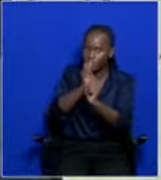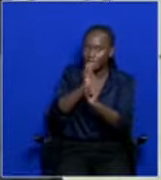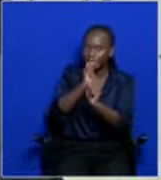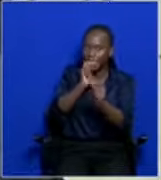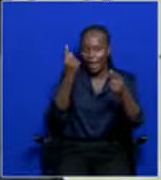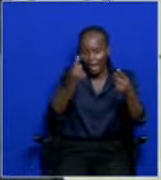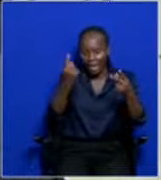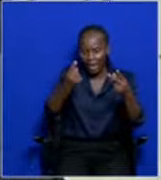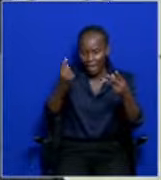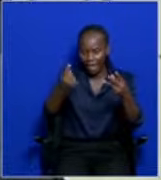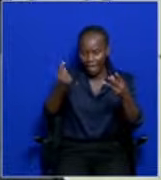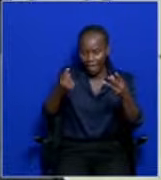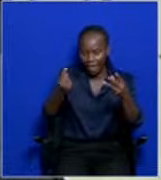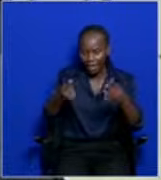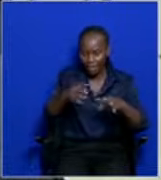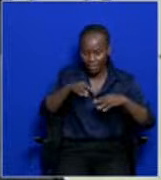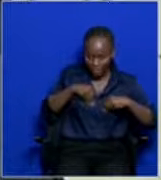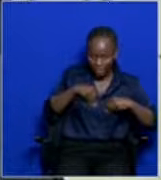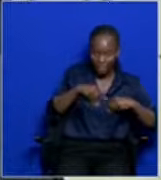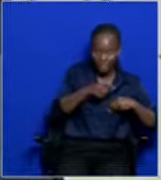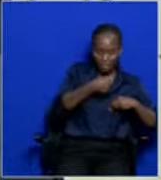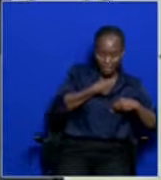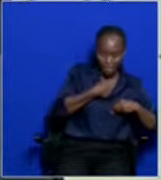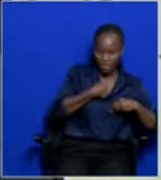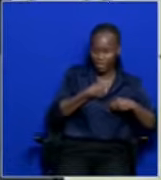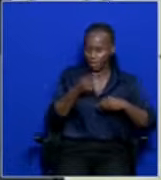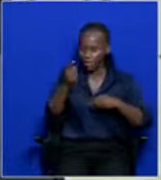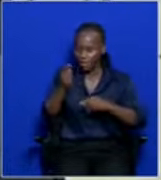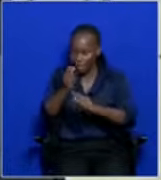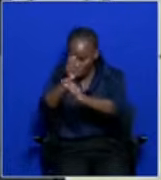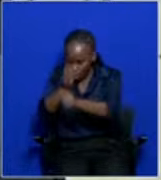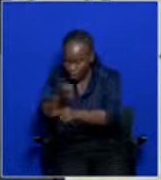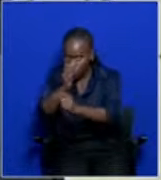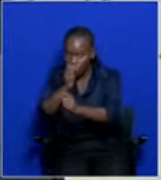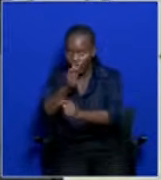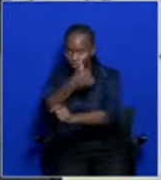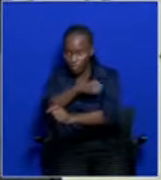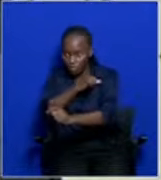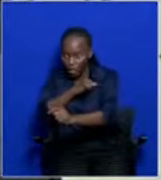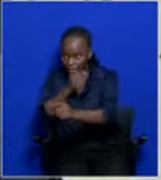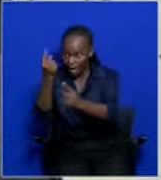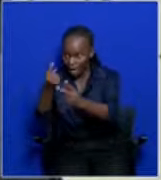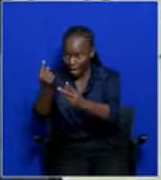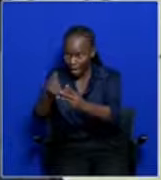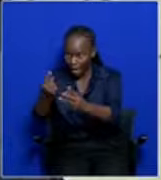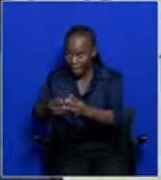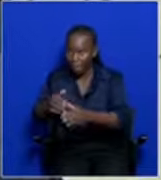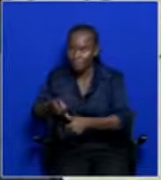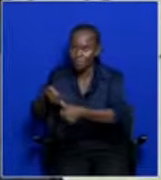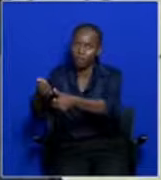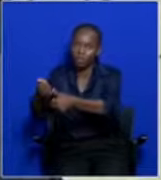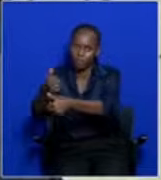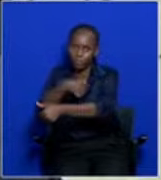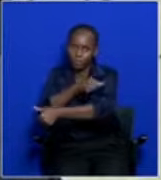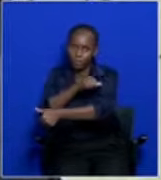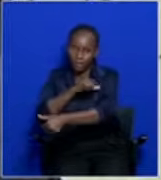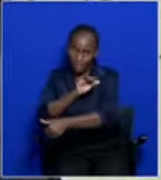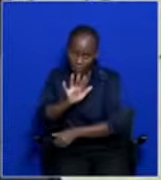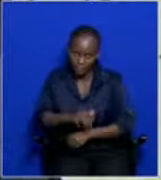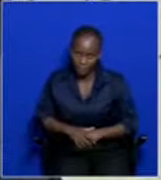municipality, it was given to municipality. So EMPD from that